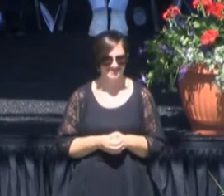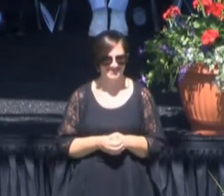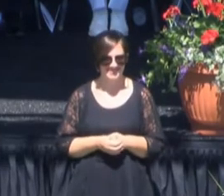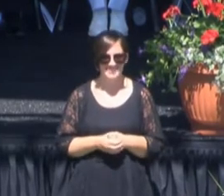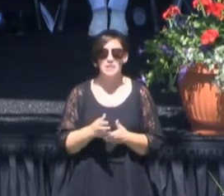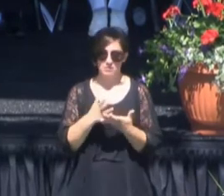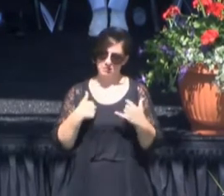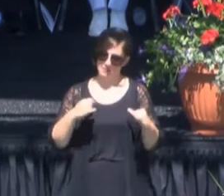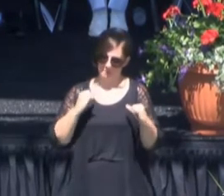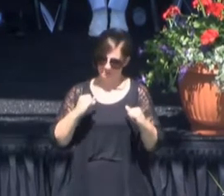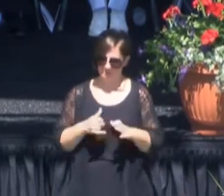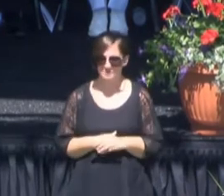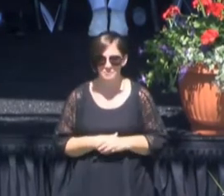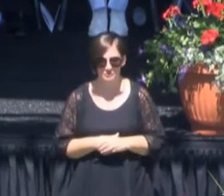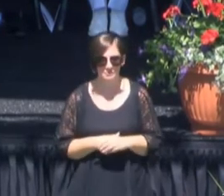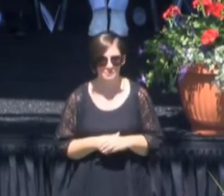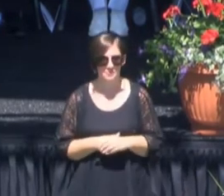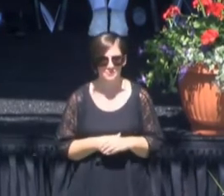So are we.